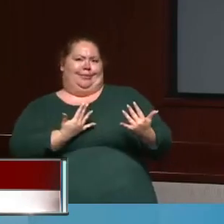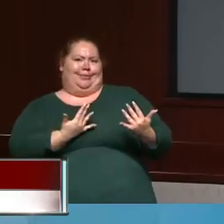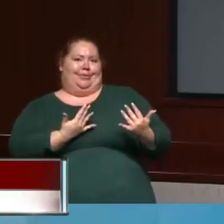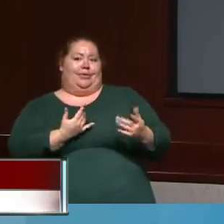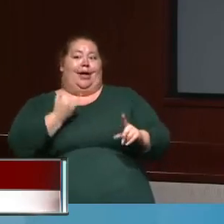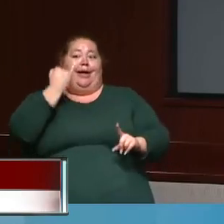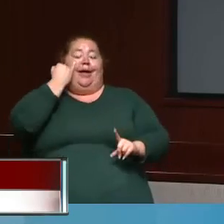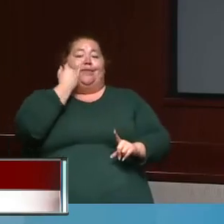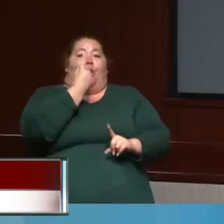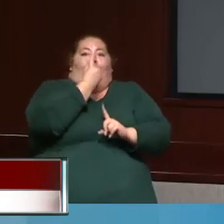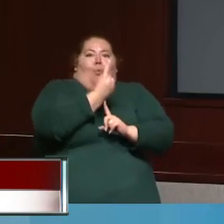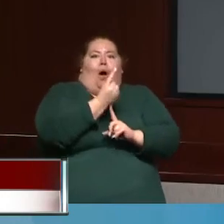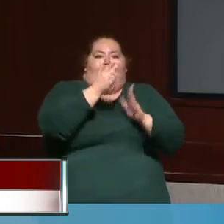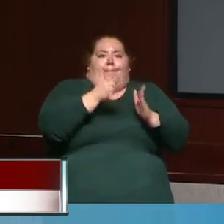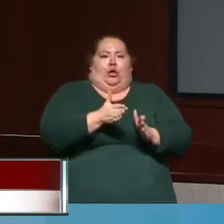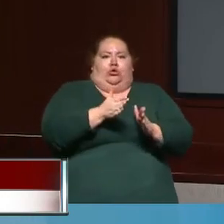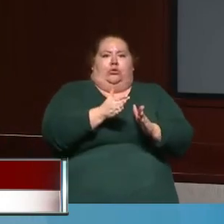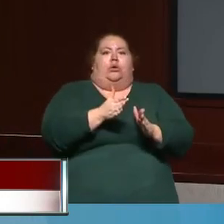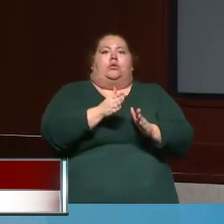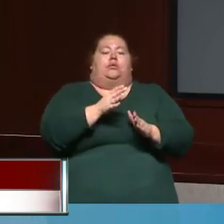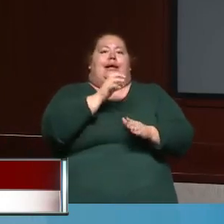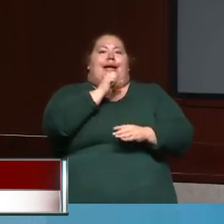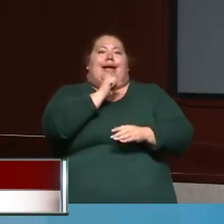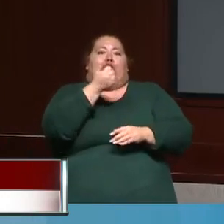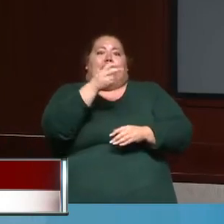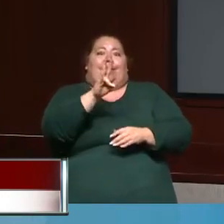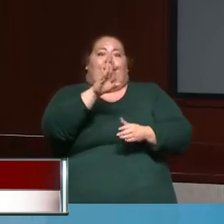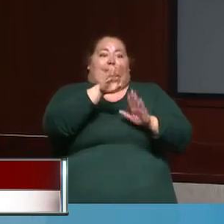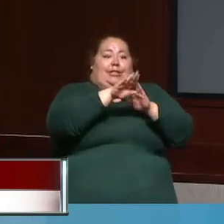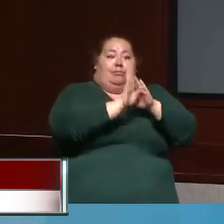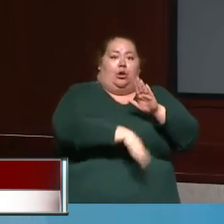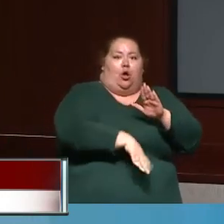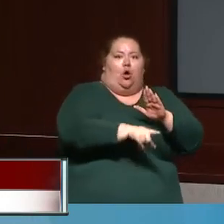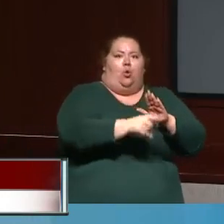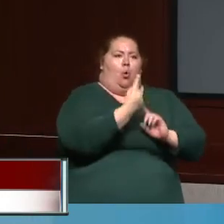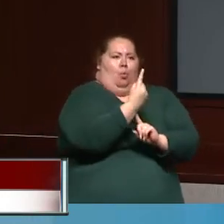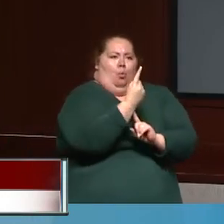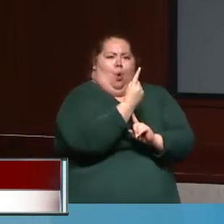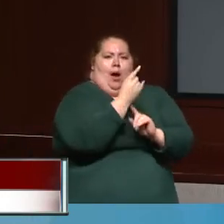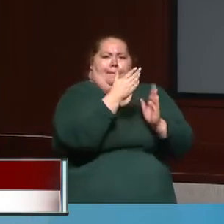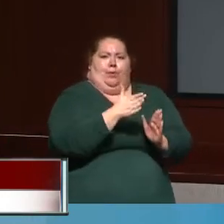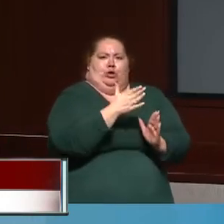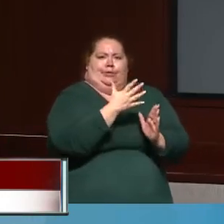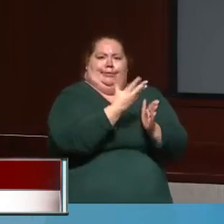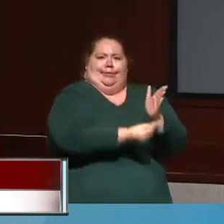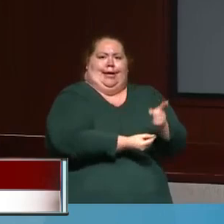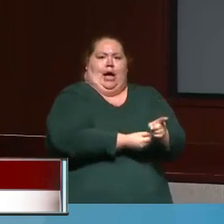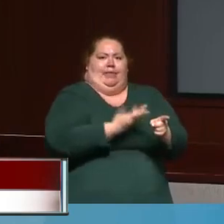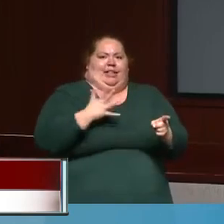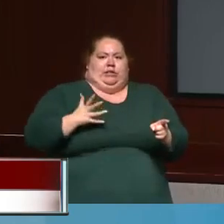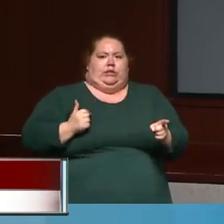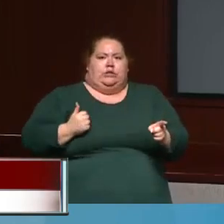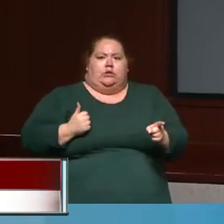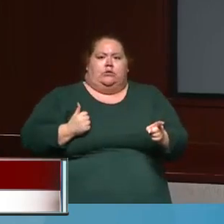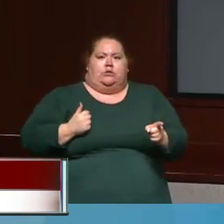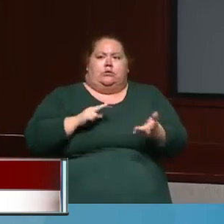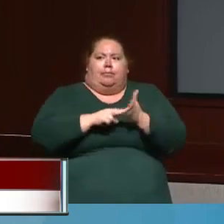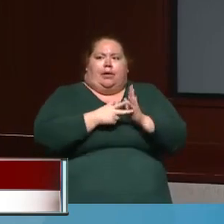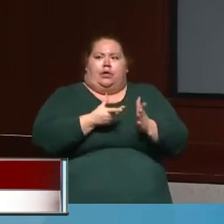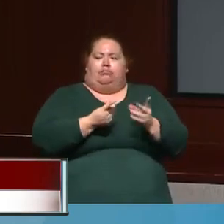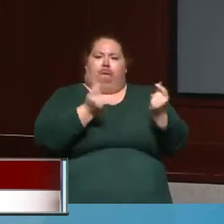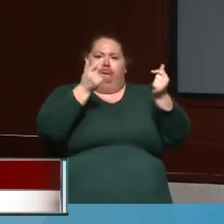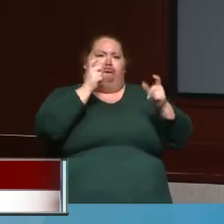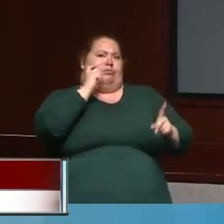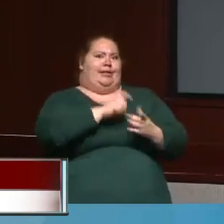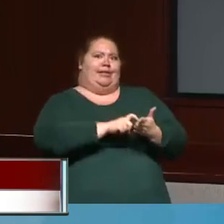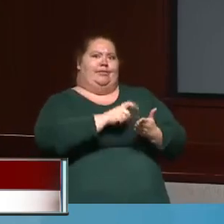of 17, that probably makes them easily identified. If we have, for some reason, a number of them, which